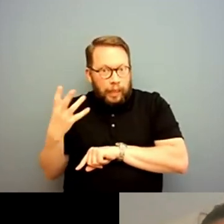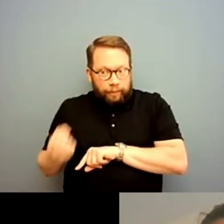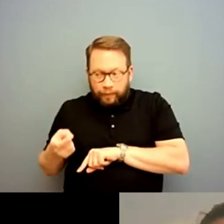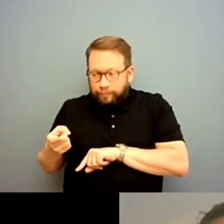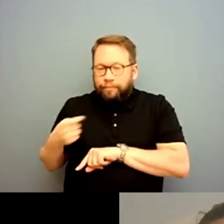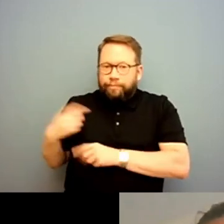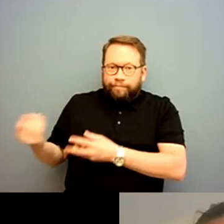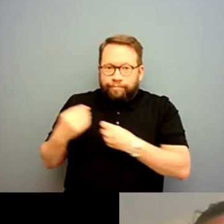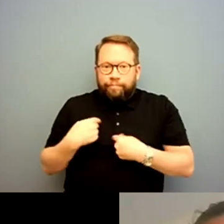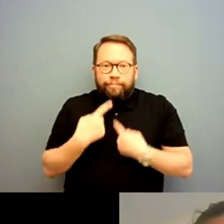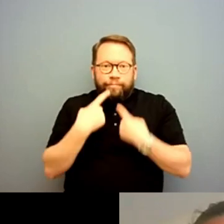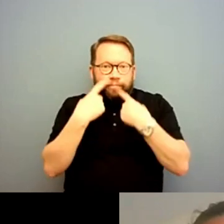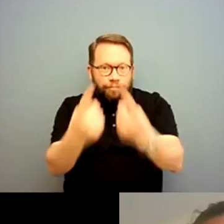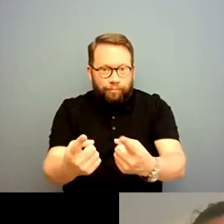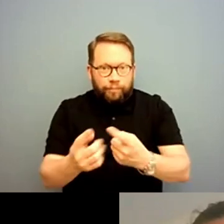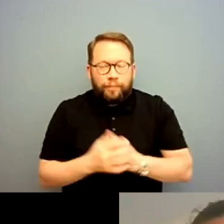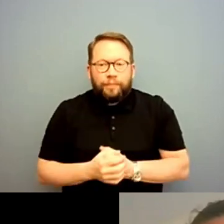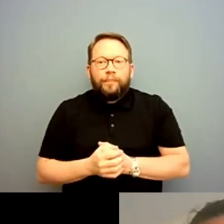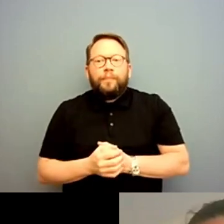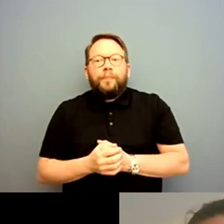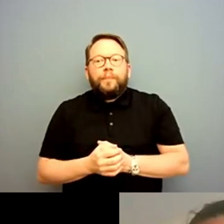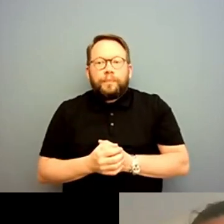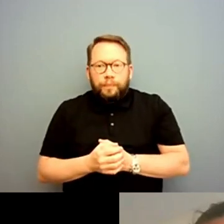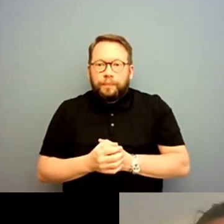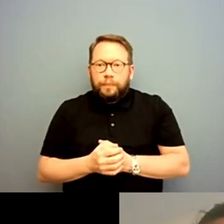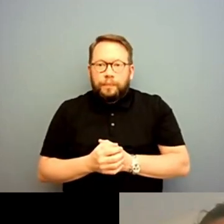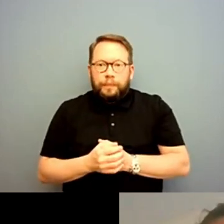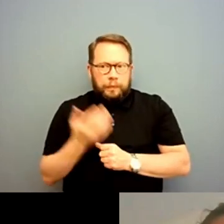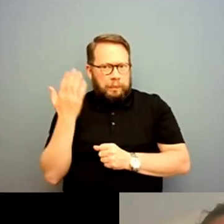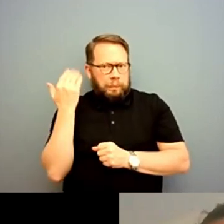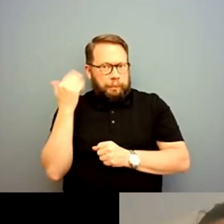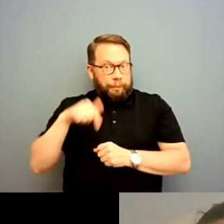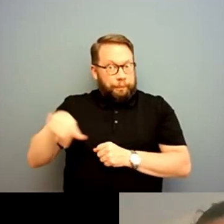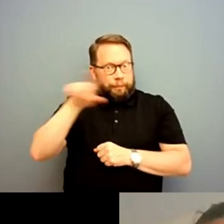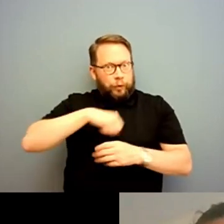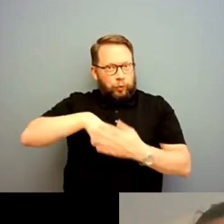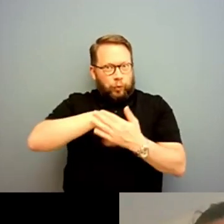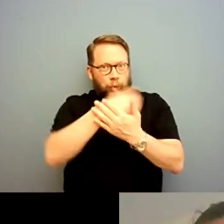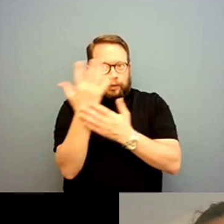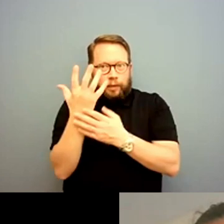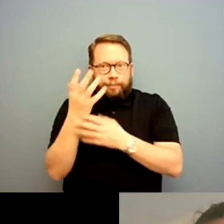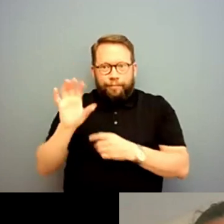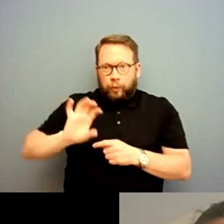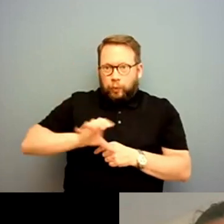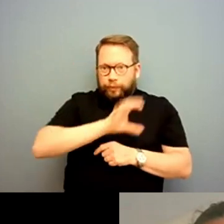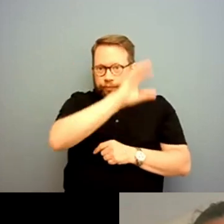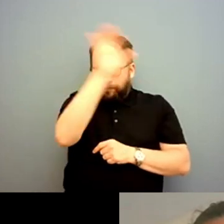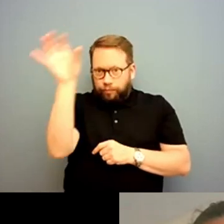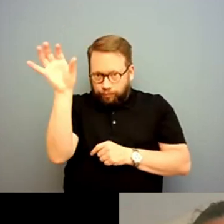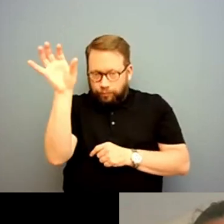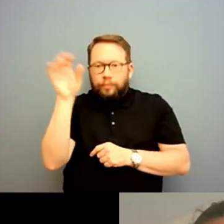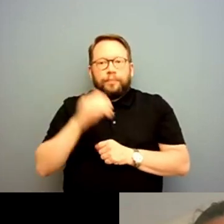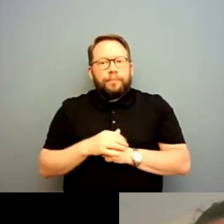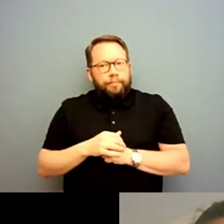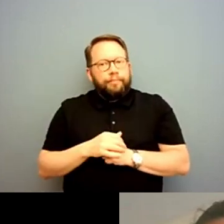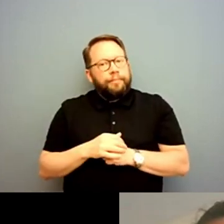recently, all the Nordic countries started to get into the cycle of reporting and dialogue with the UN